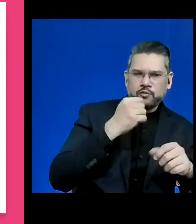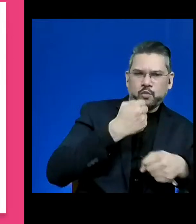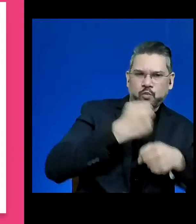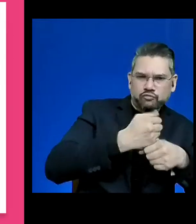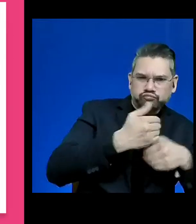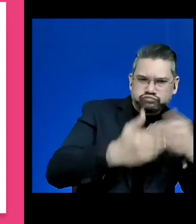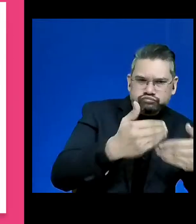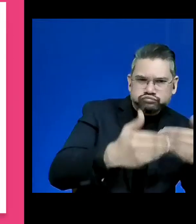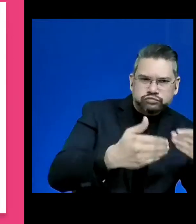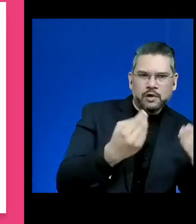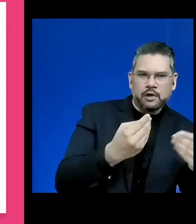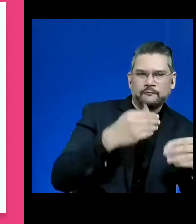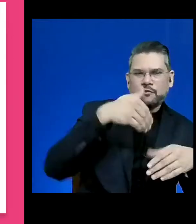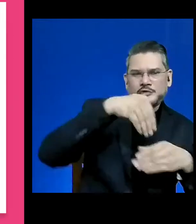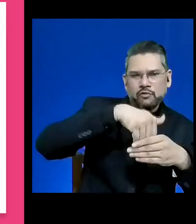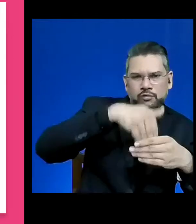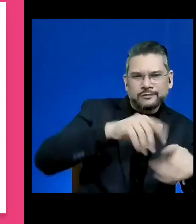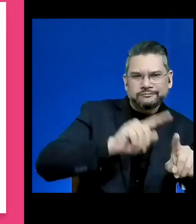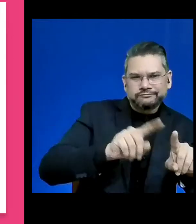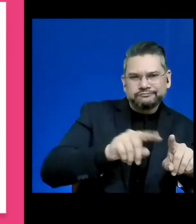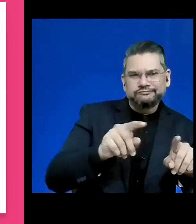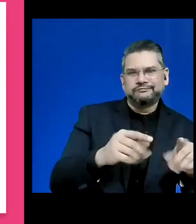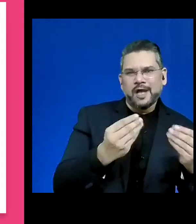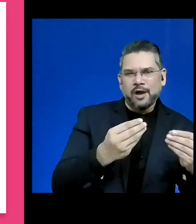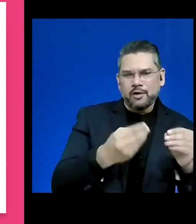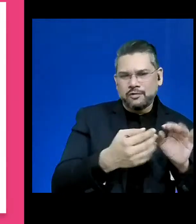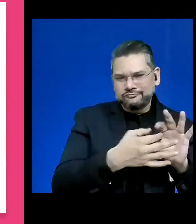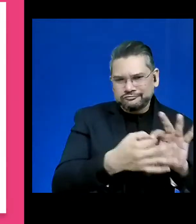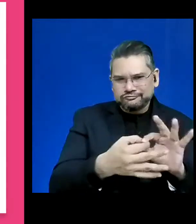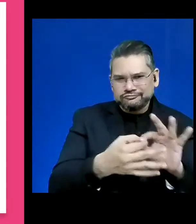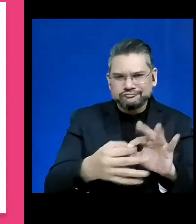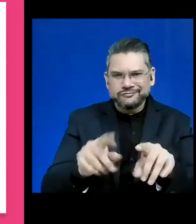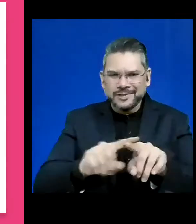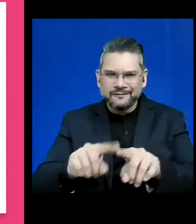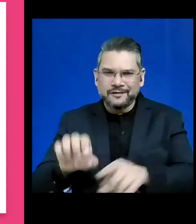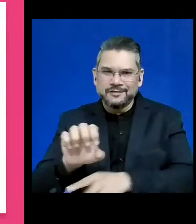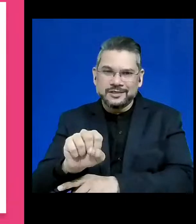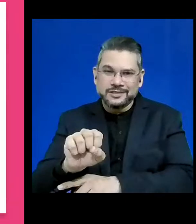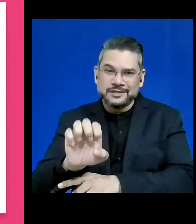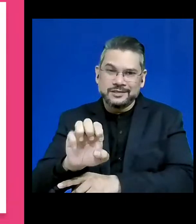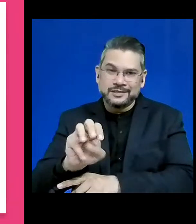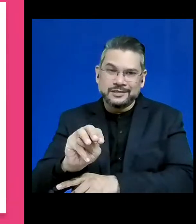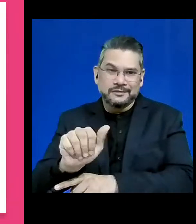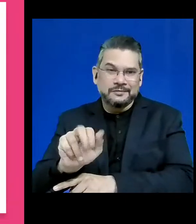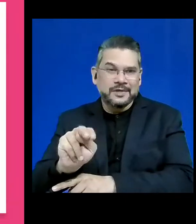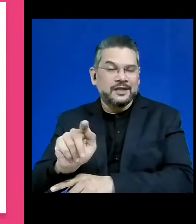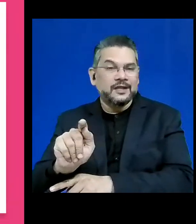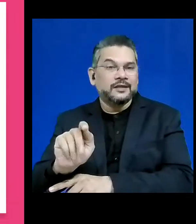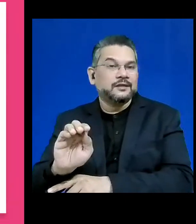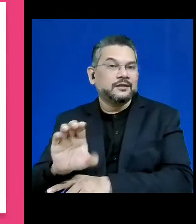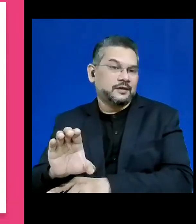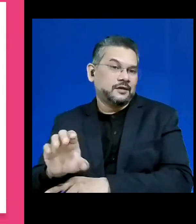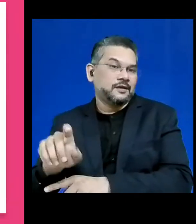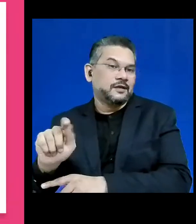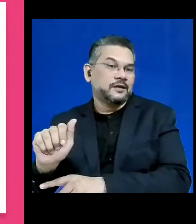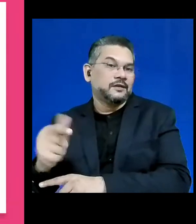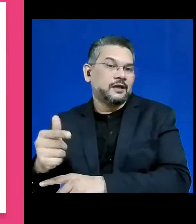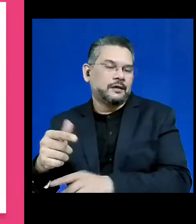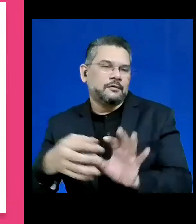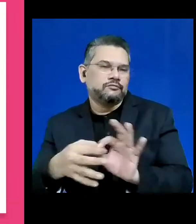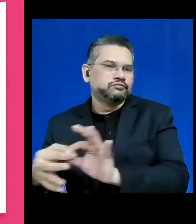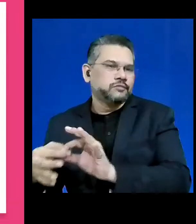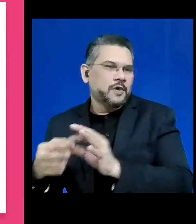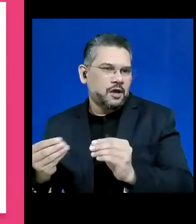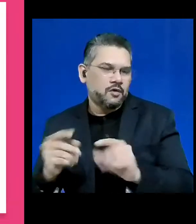different HTML elements, those different semantic tags we're talking about. Some key ones include alt text,